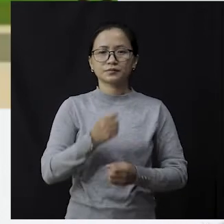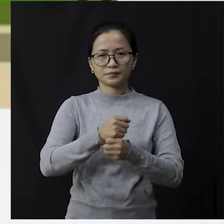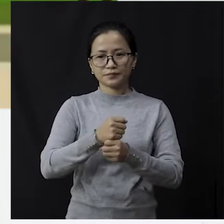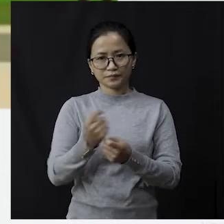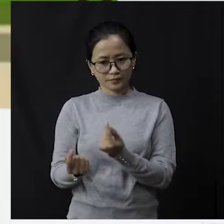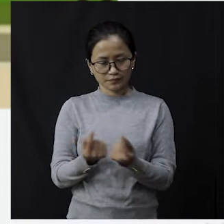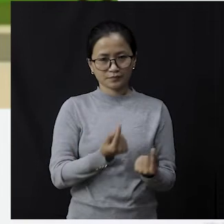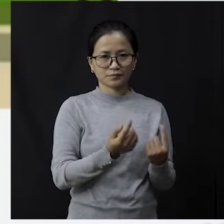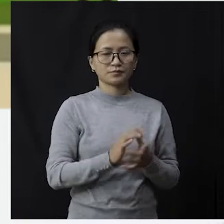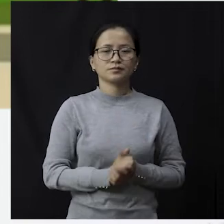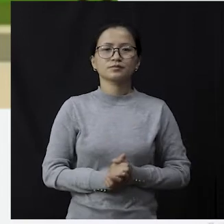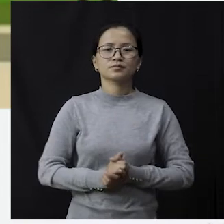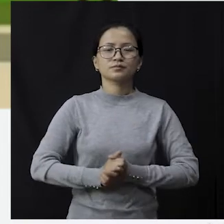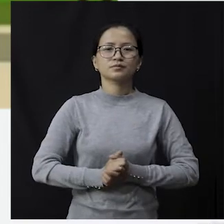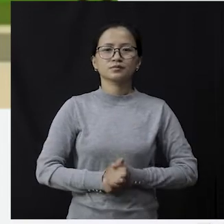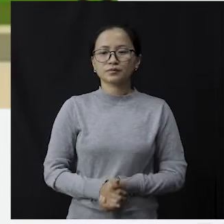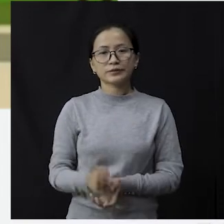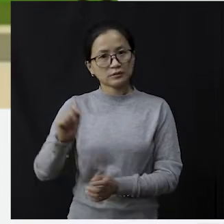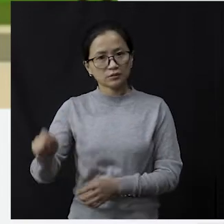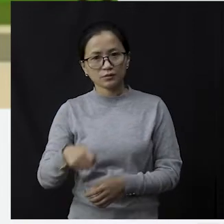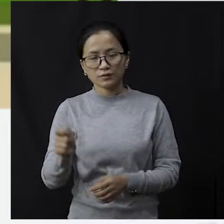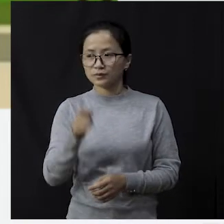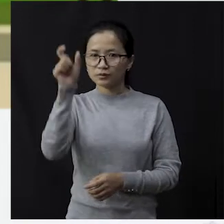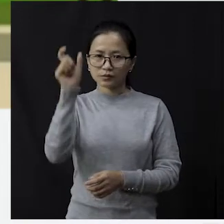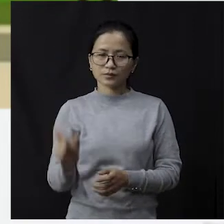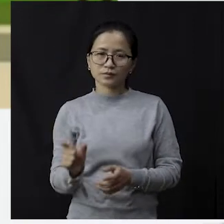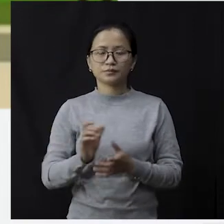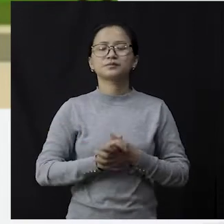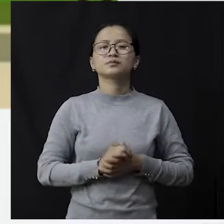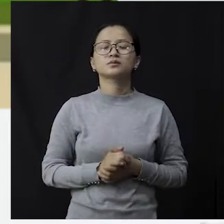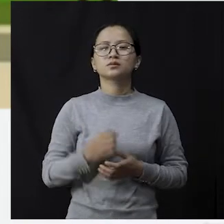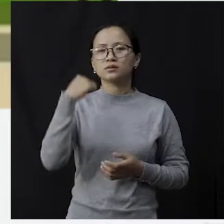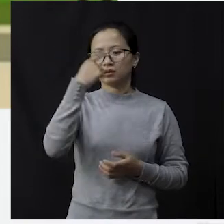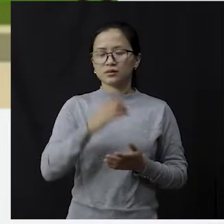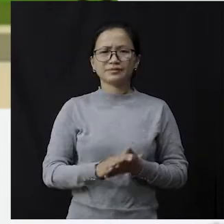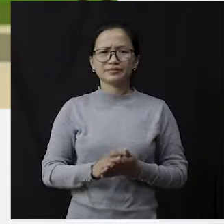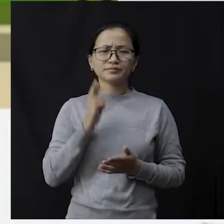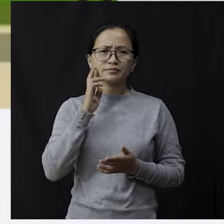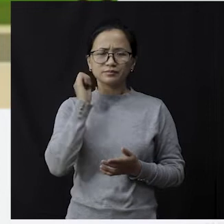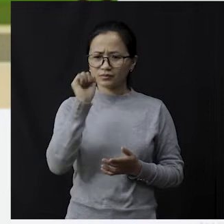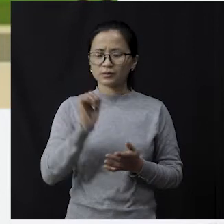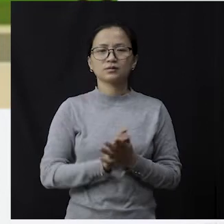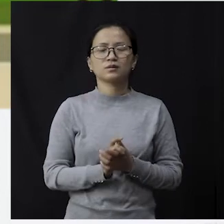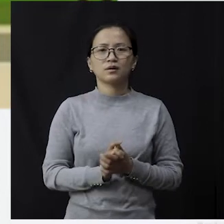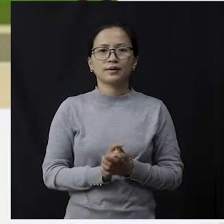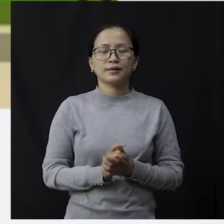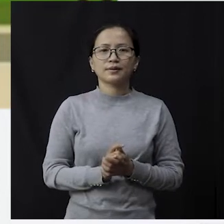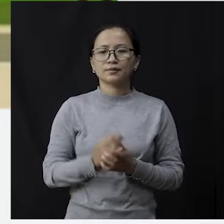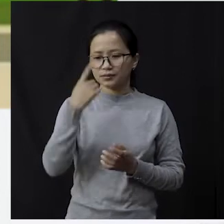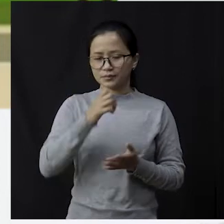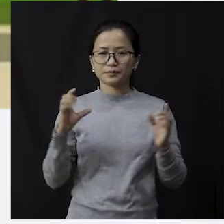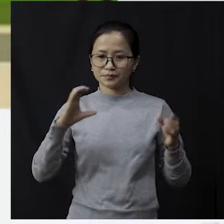garden. The next one is a sweeper. A sweeper is a person. He is a community helper